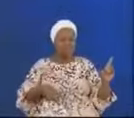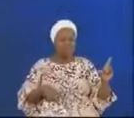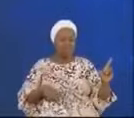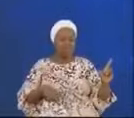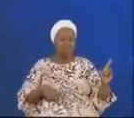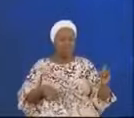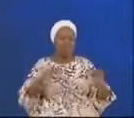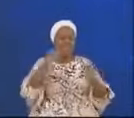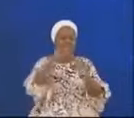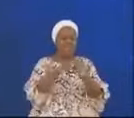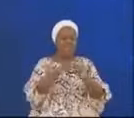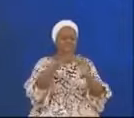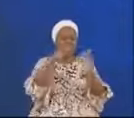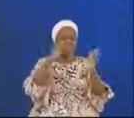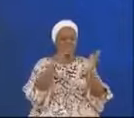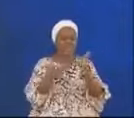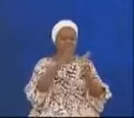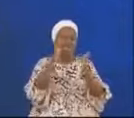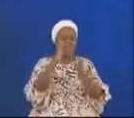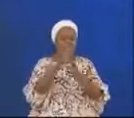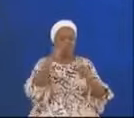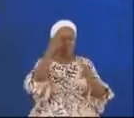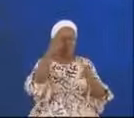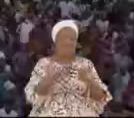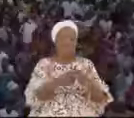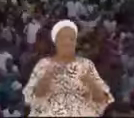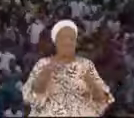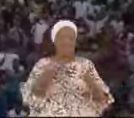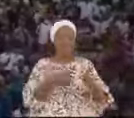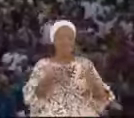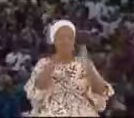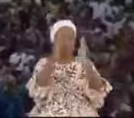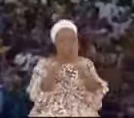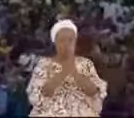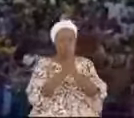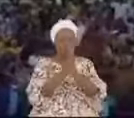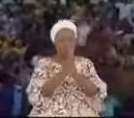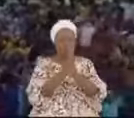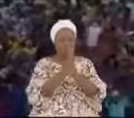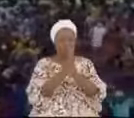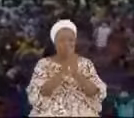In Jesus' name we pray.